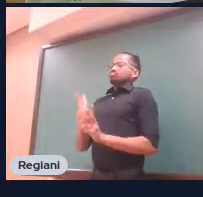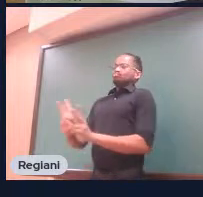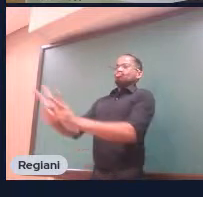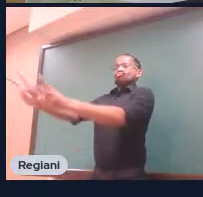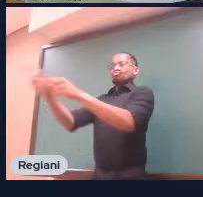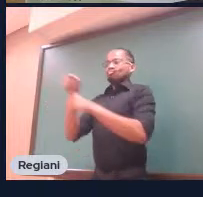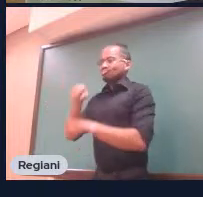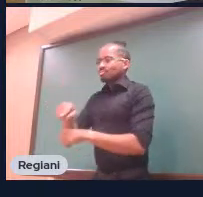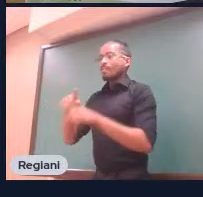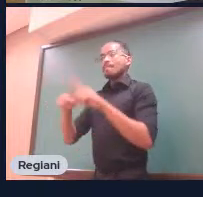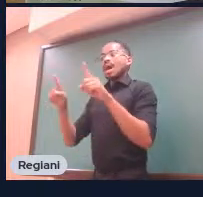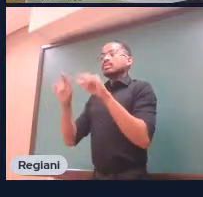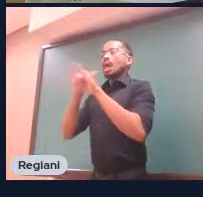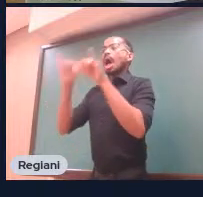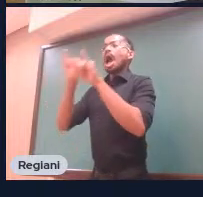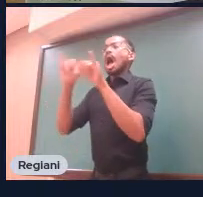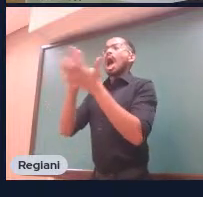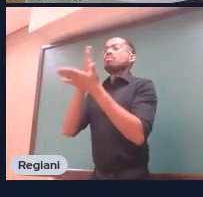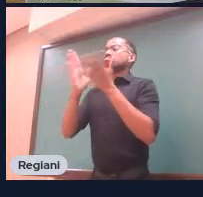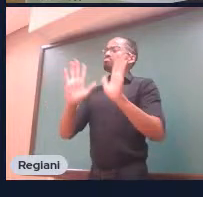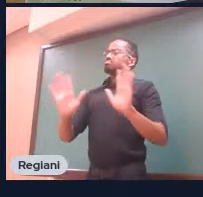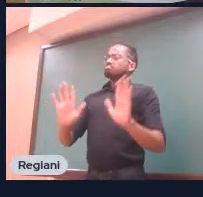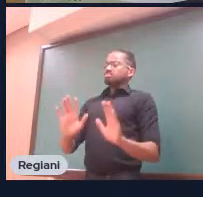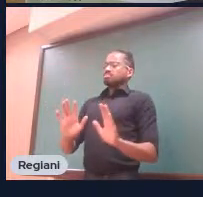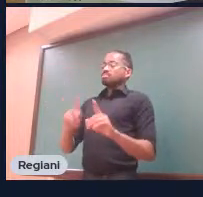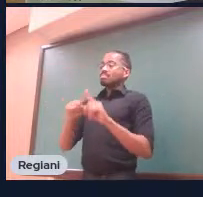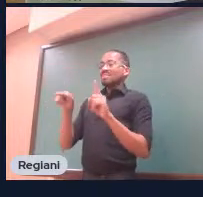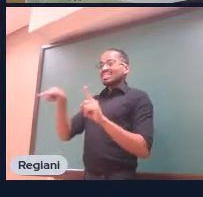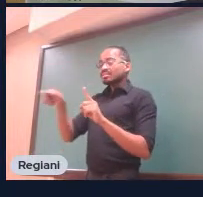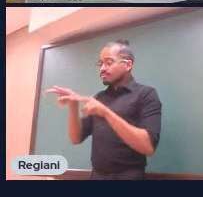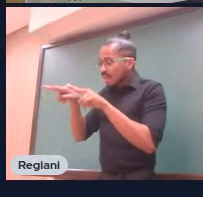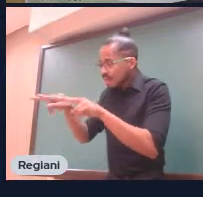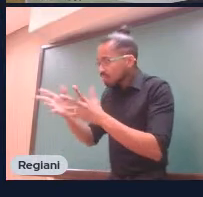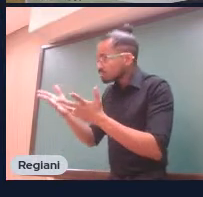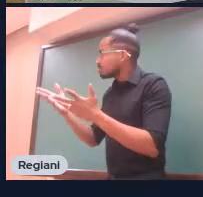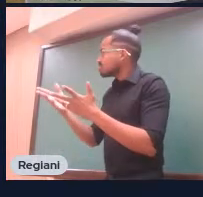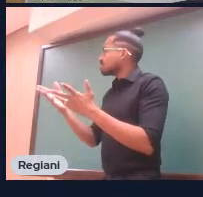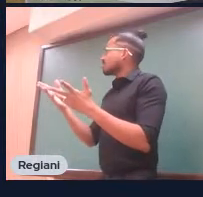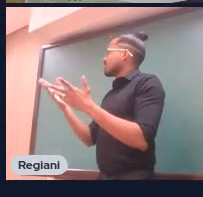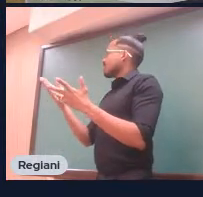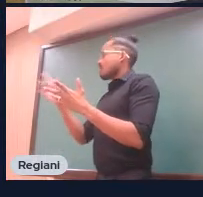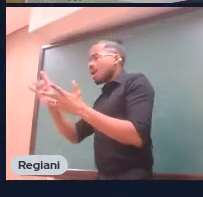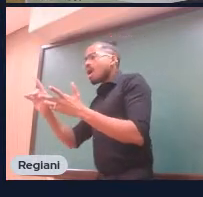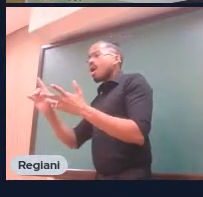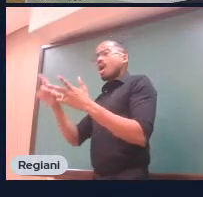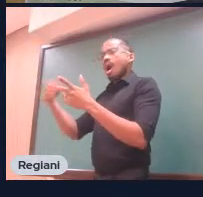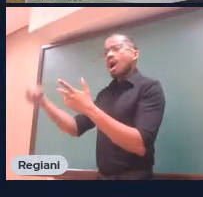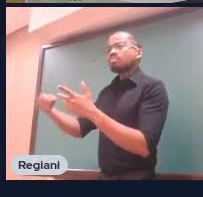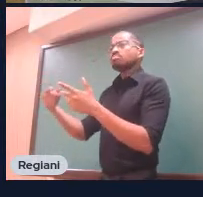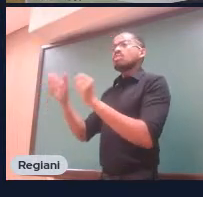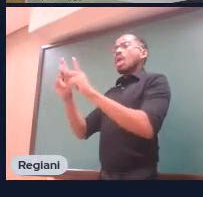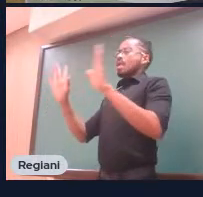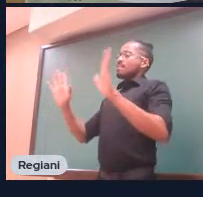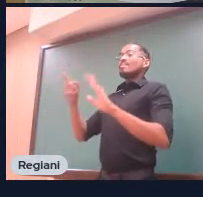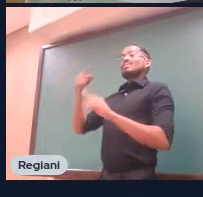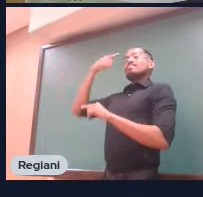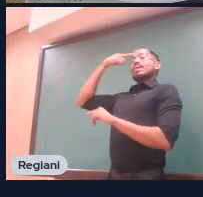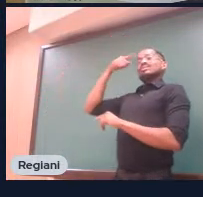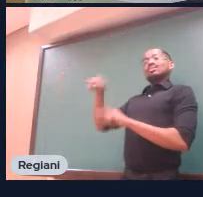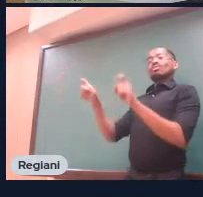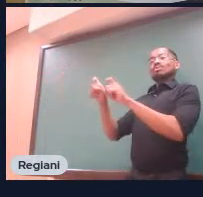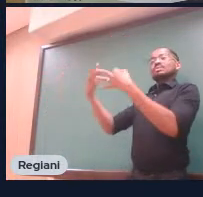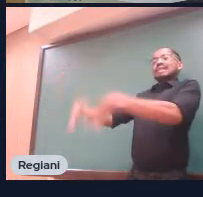with the machine, and they know machines don't make mistakes. Well, we've just seen they do. But still, users will think a machine is always right.